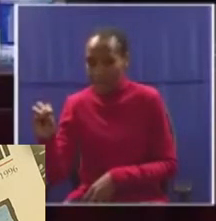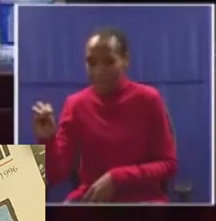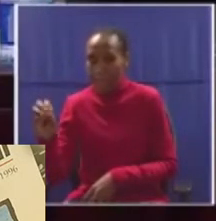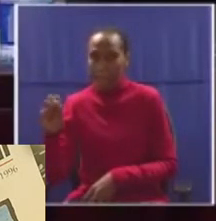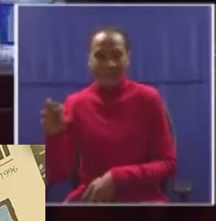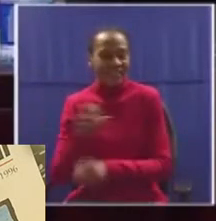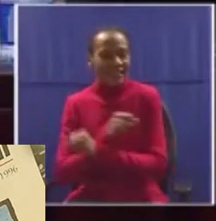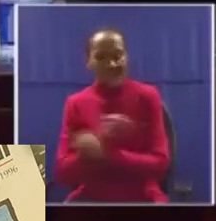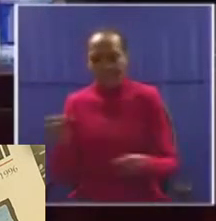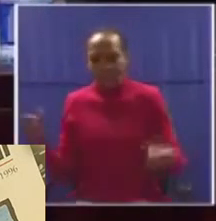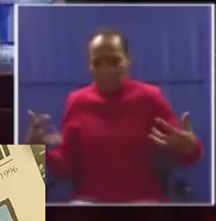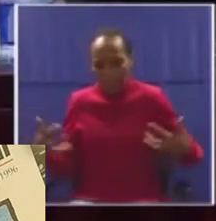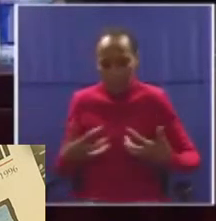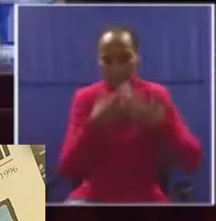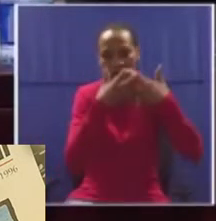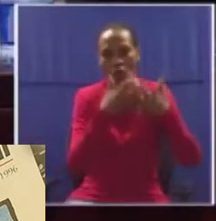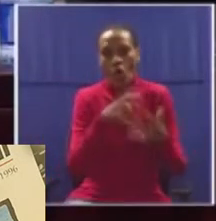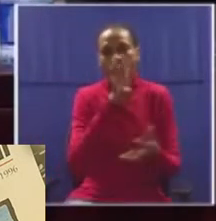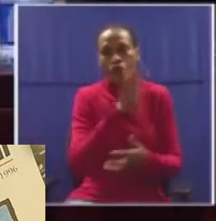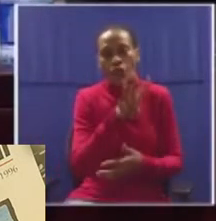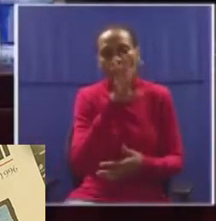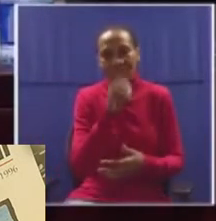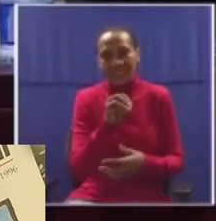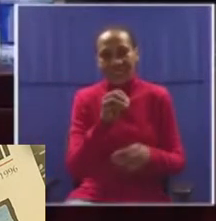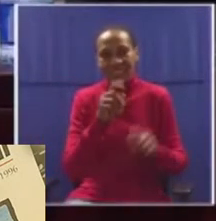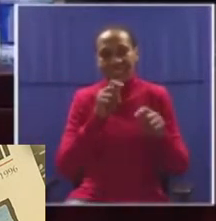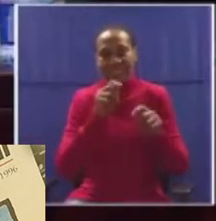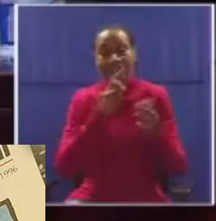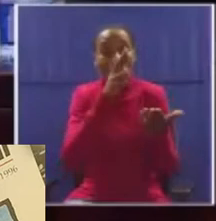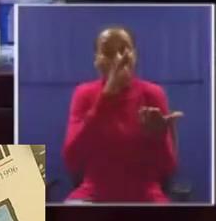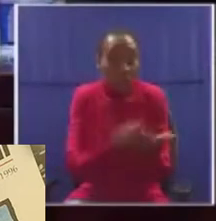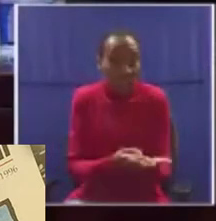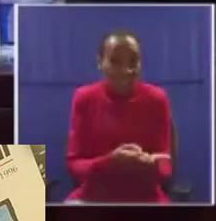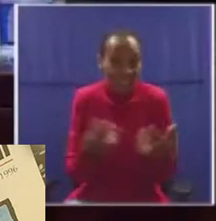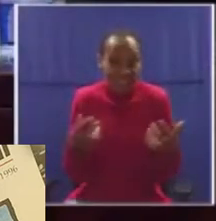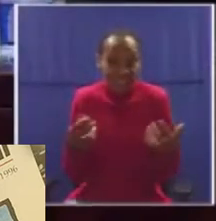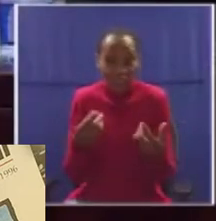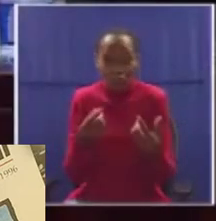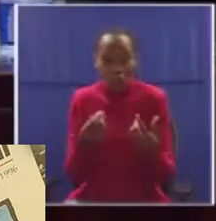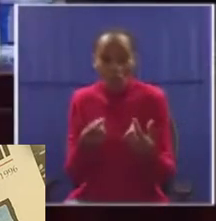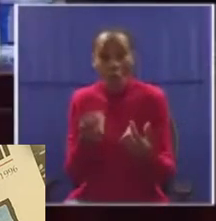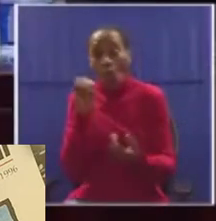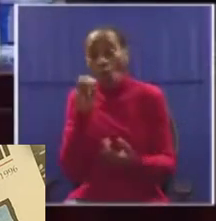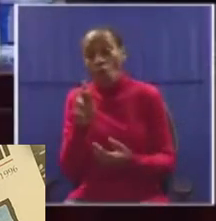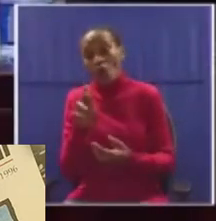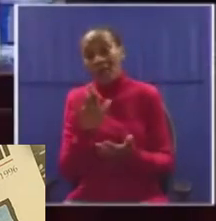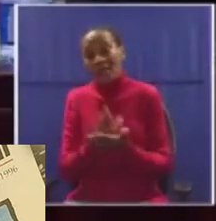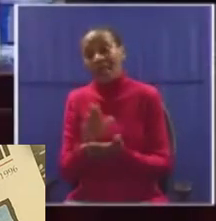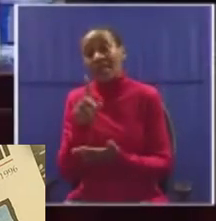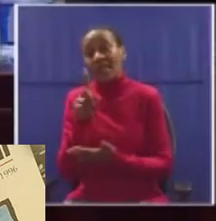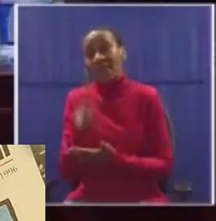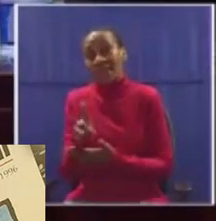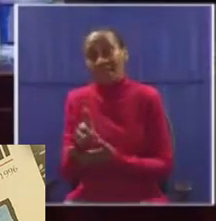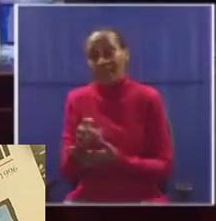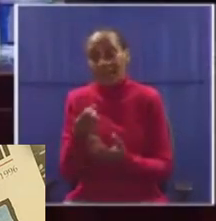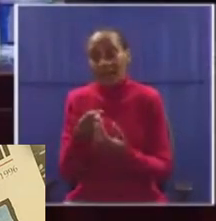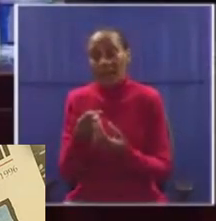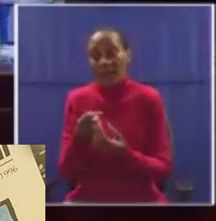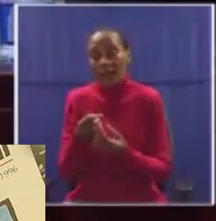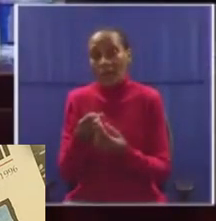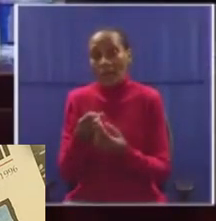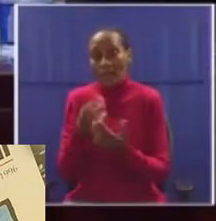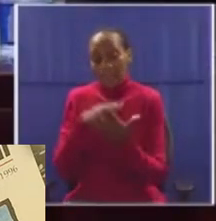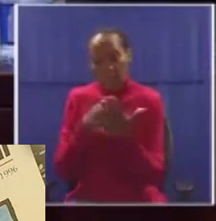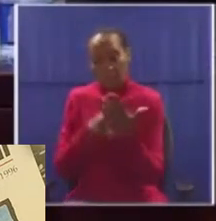compliant with all 40 tax Force recommendations and all 11 effective immediate outcomes